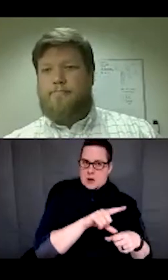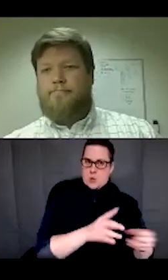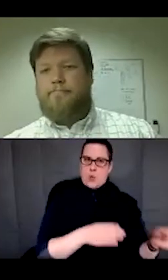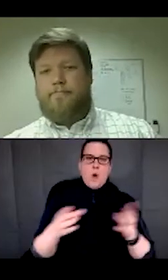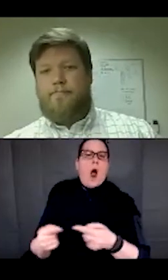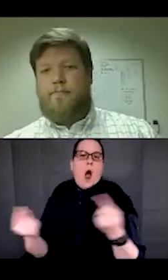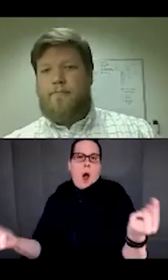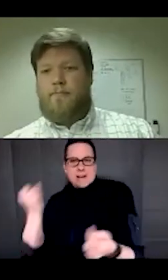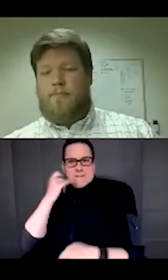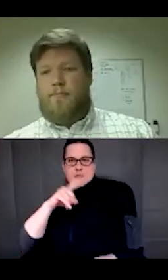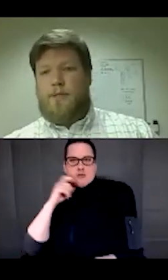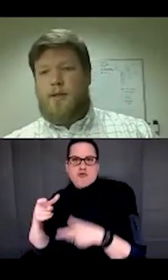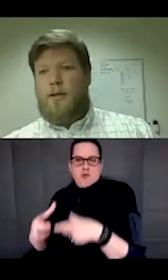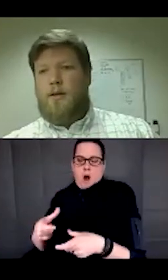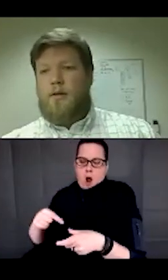plate.